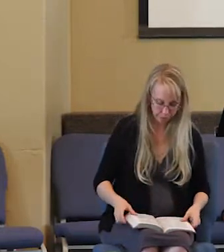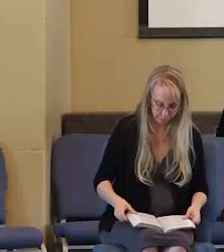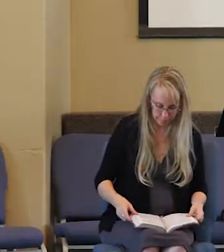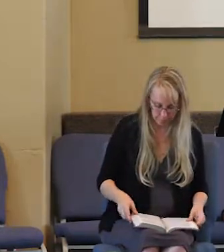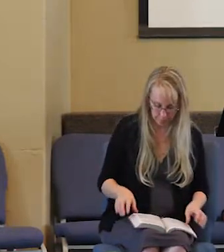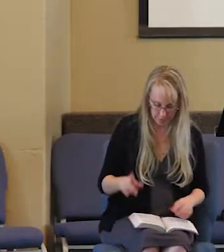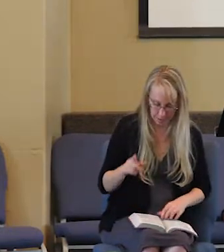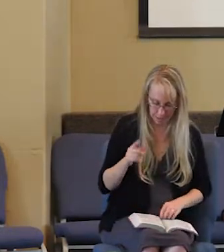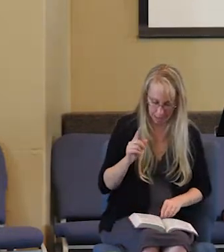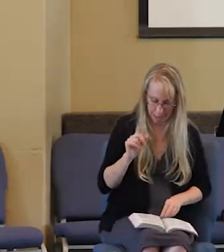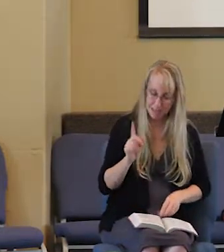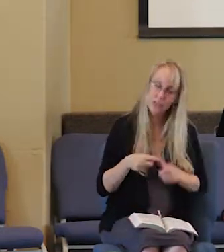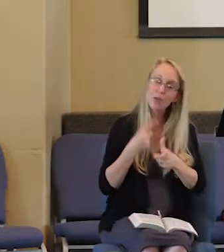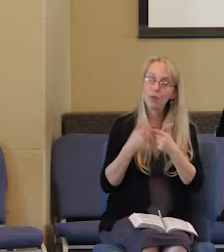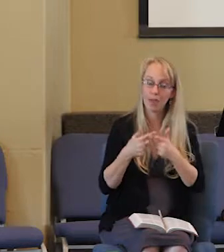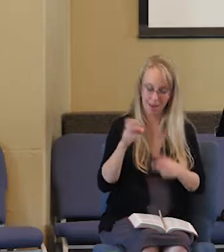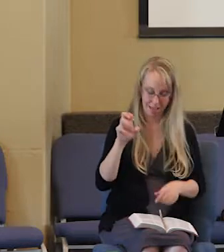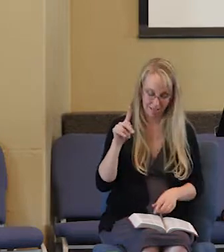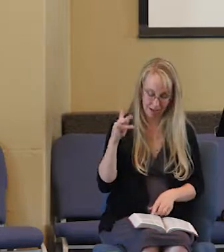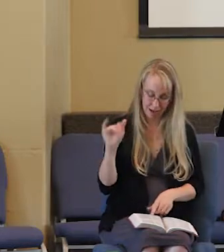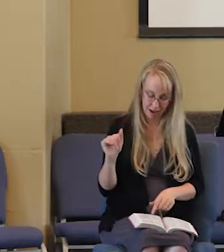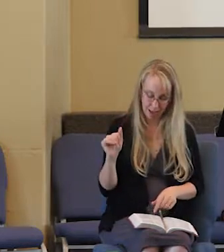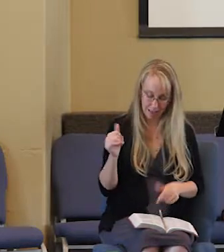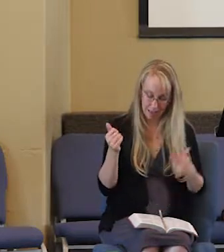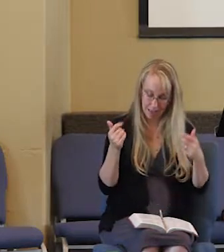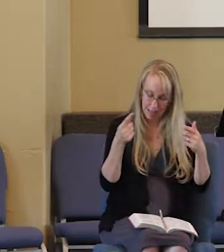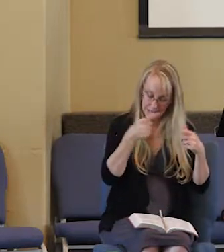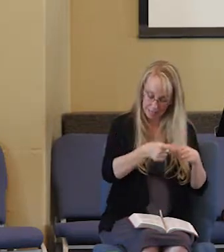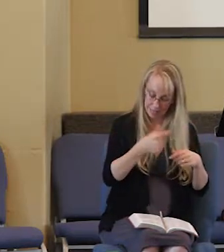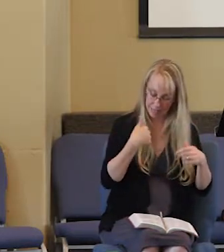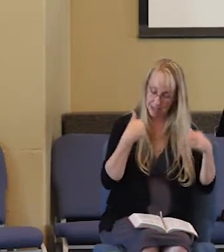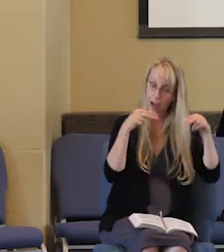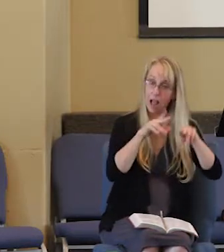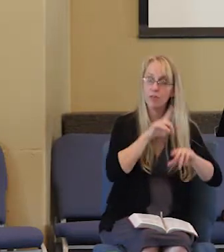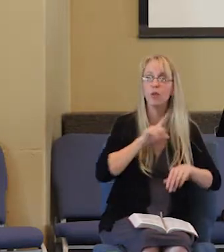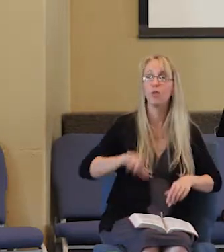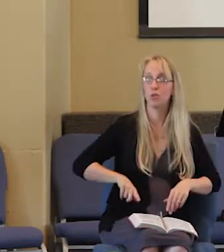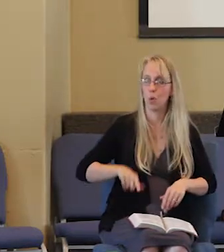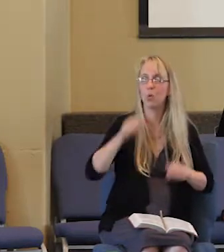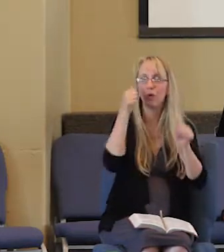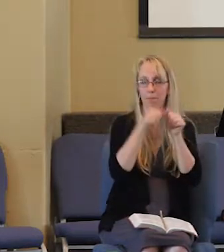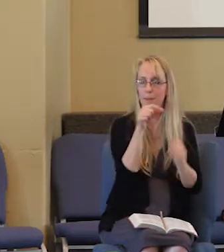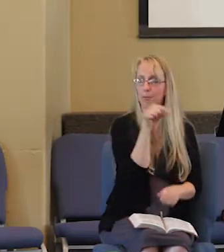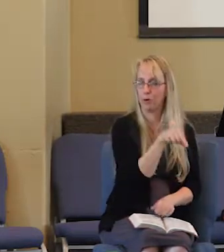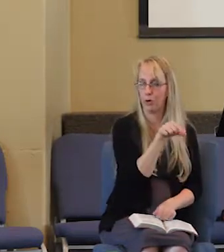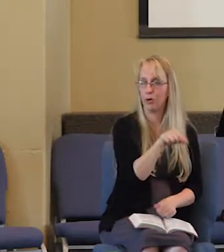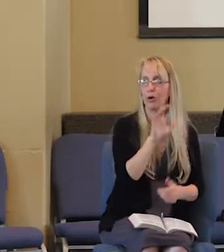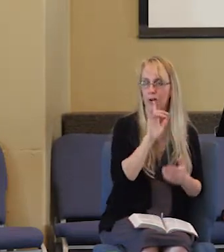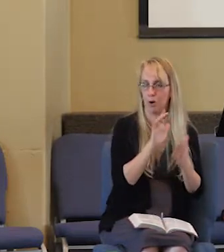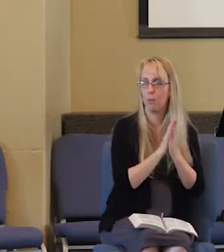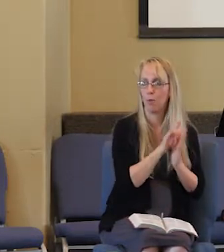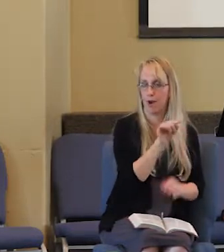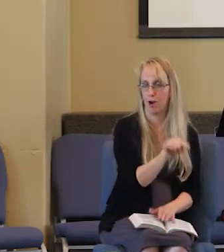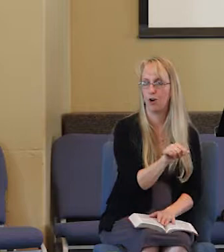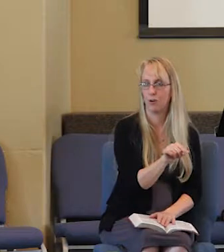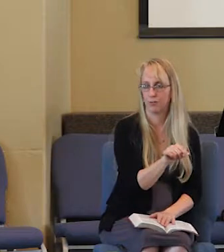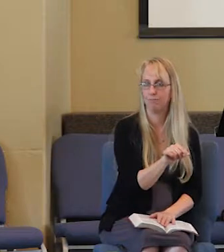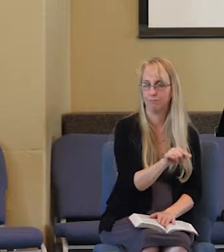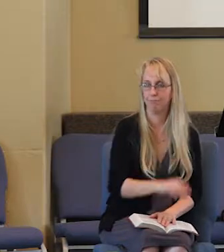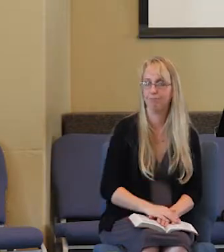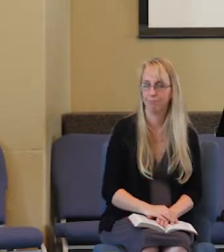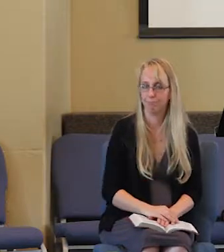And Elkanah had relations with Hannah, his wife, and the Lord remembered her. Answered prayer.